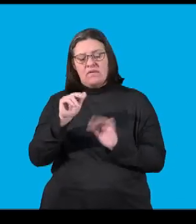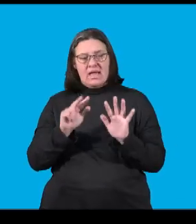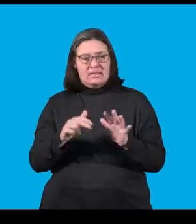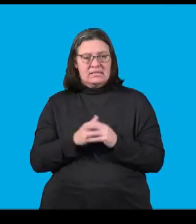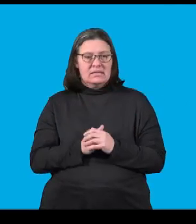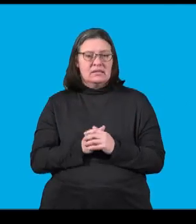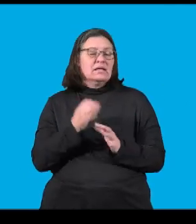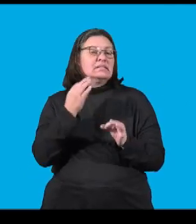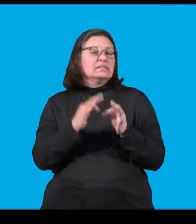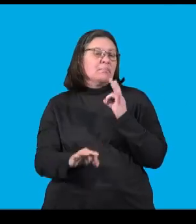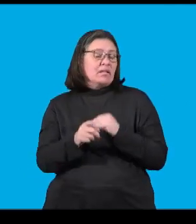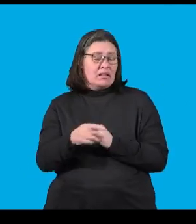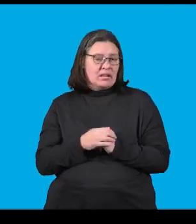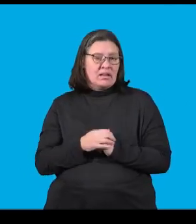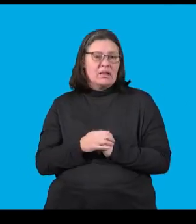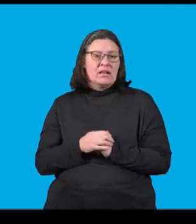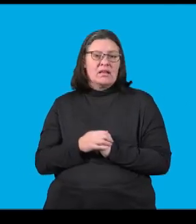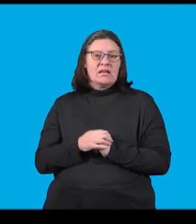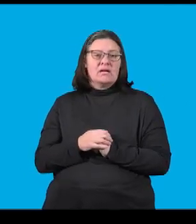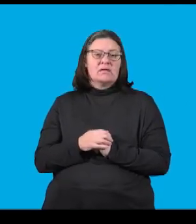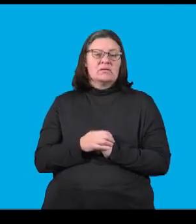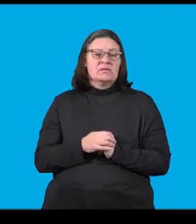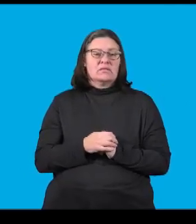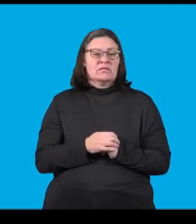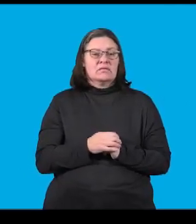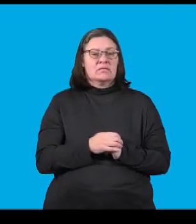to 6 over 8. Simplify that.